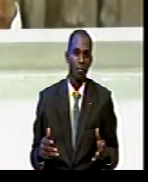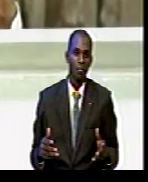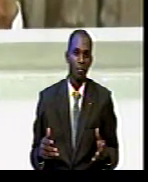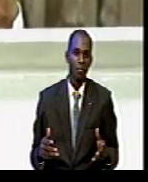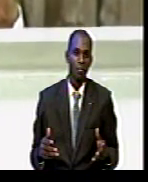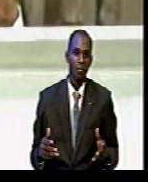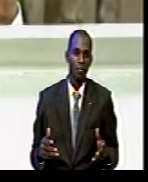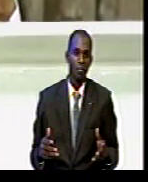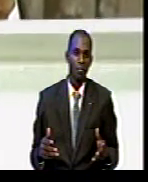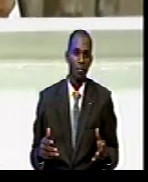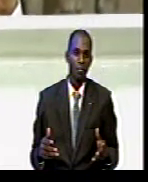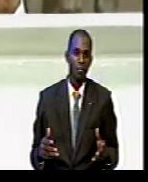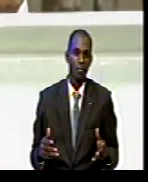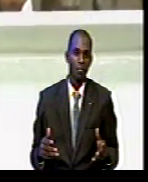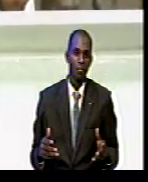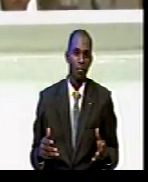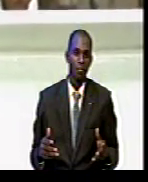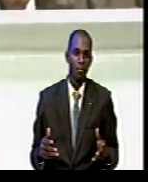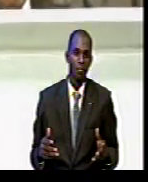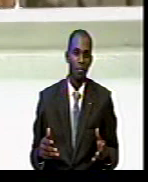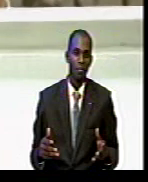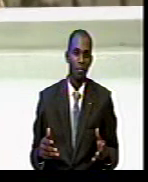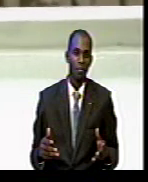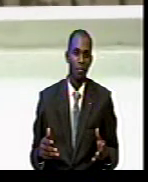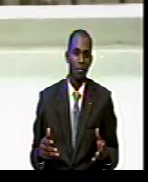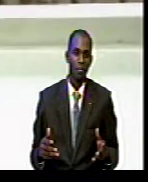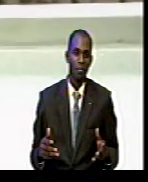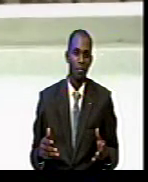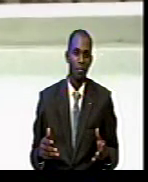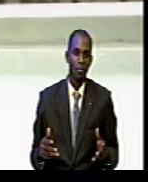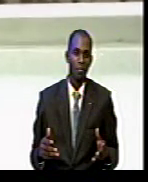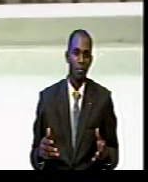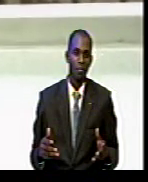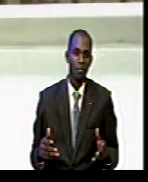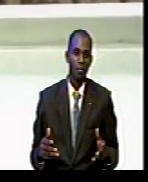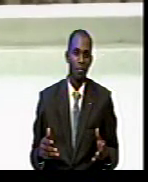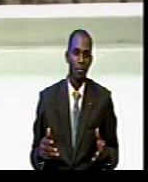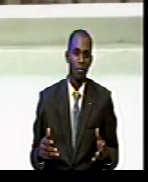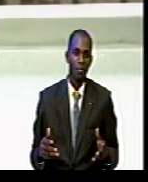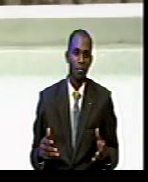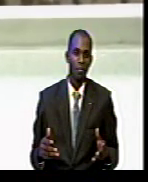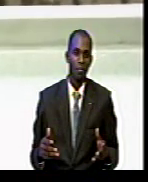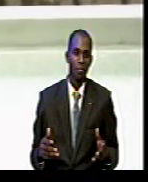Hallowed be thine, our